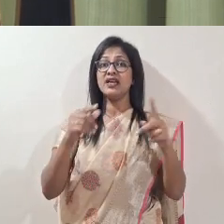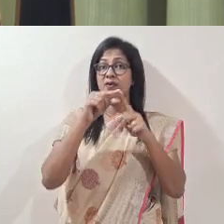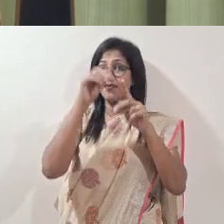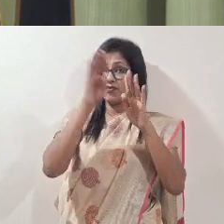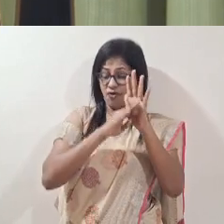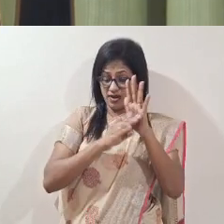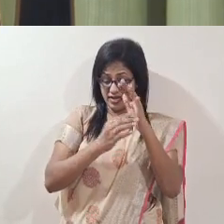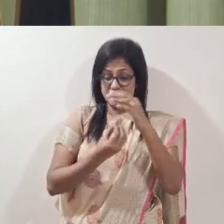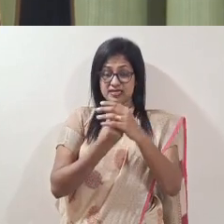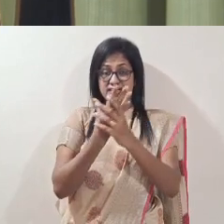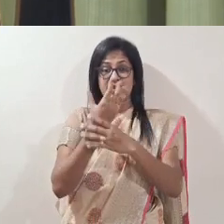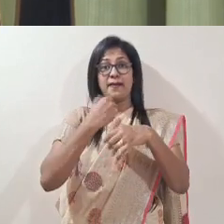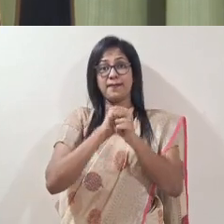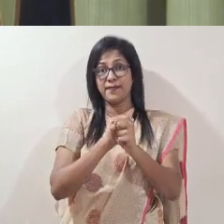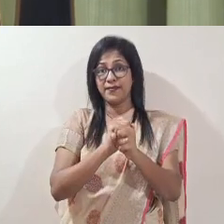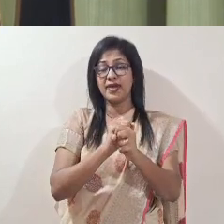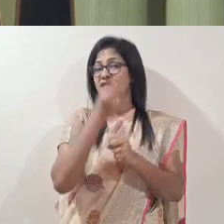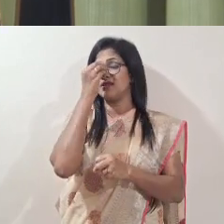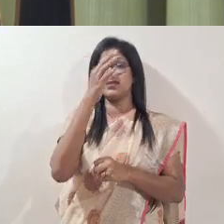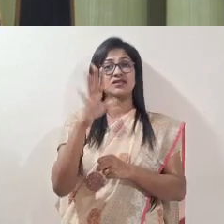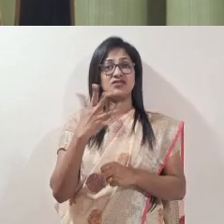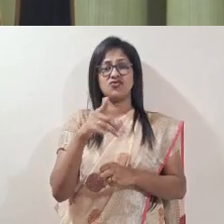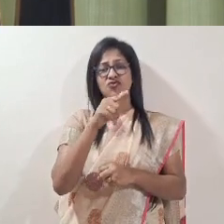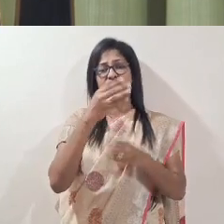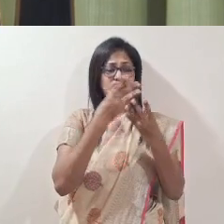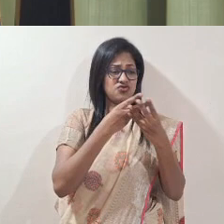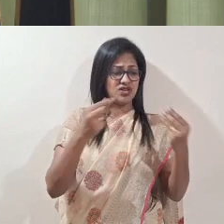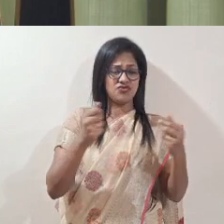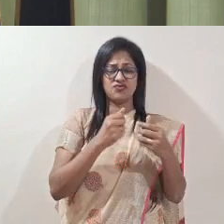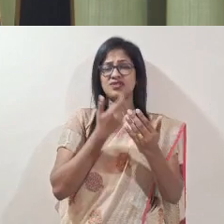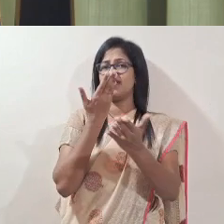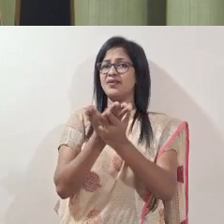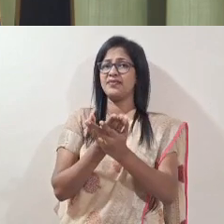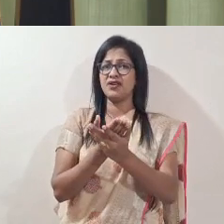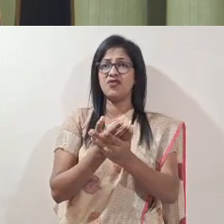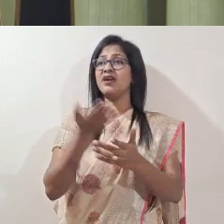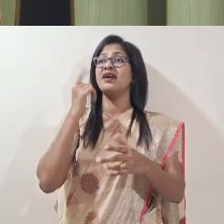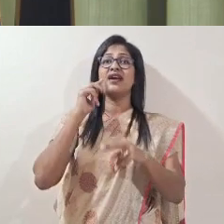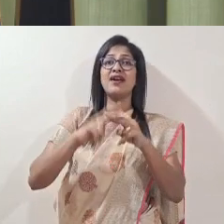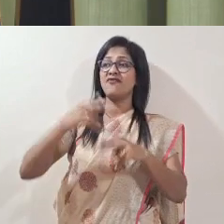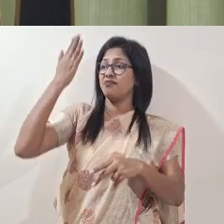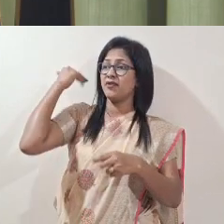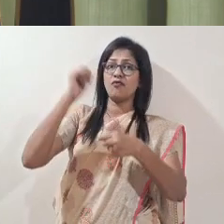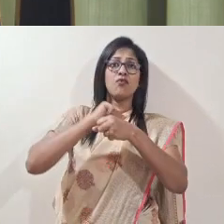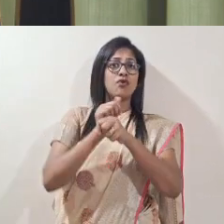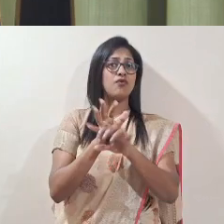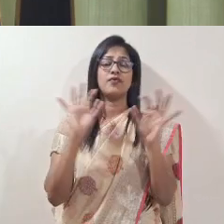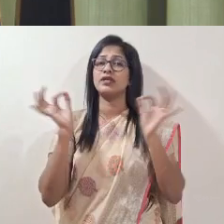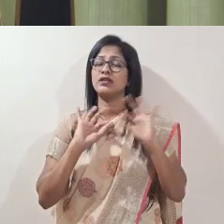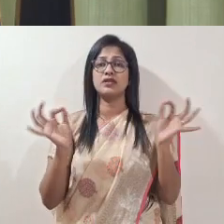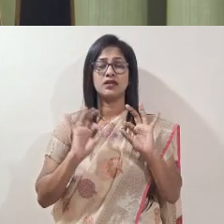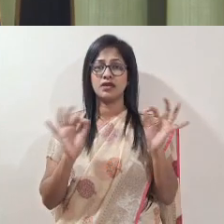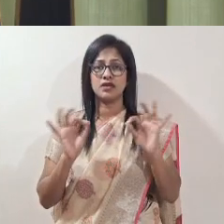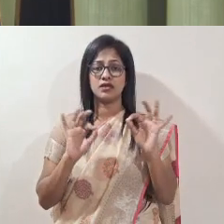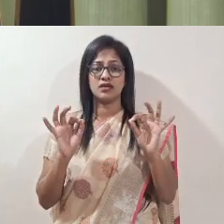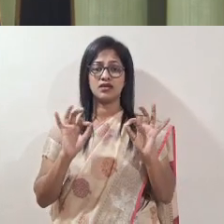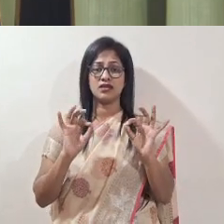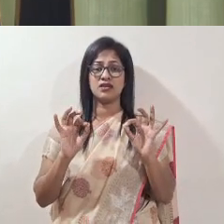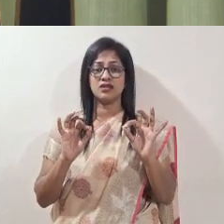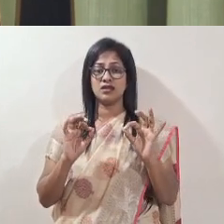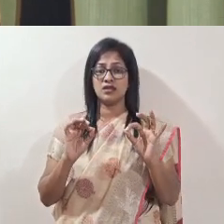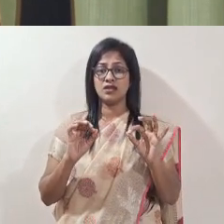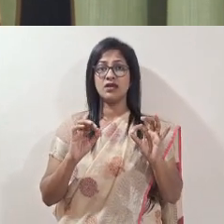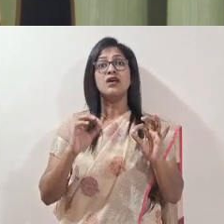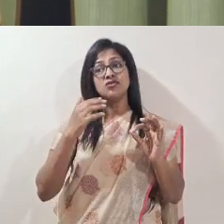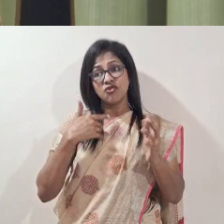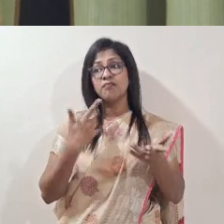not very easy. You just come out with some kind of solution. Suppose had then COVID not been existed, so